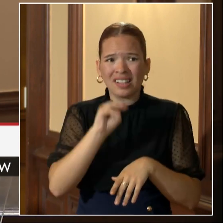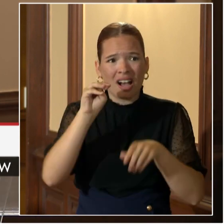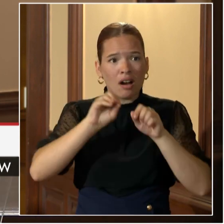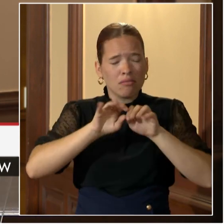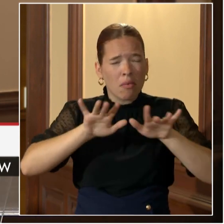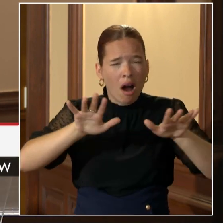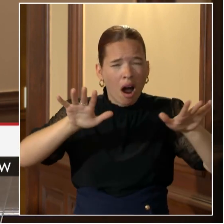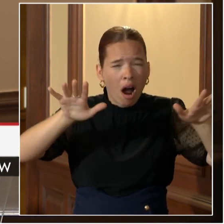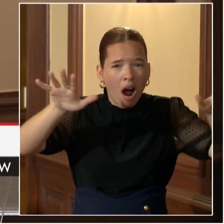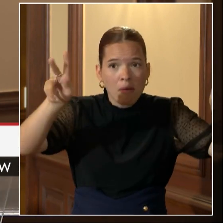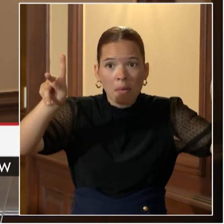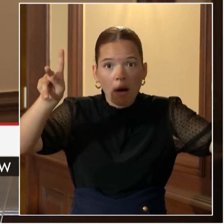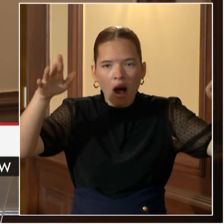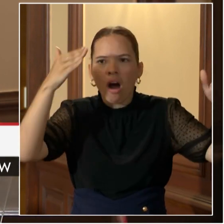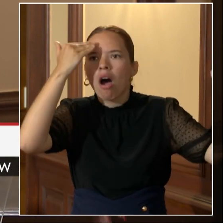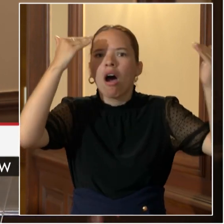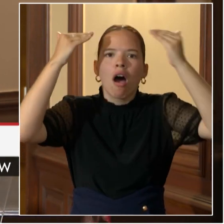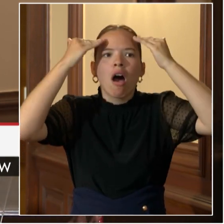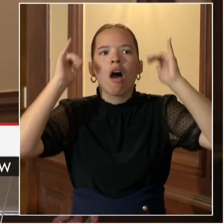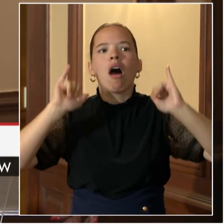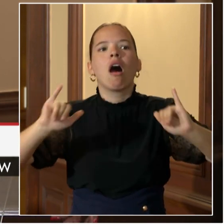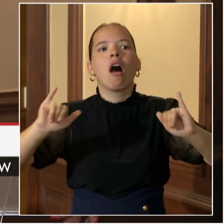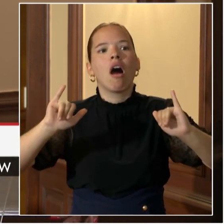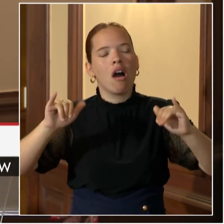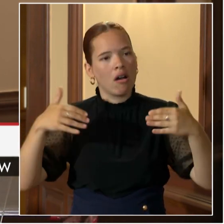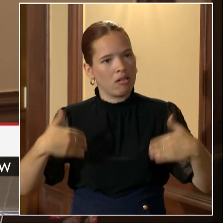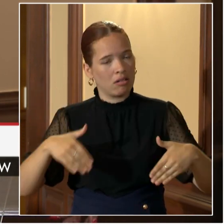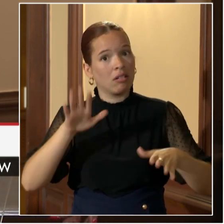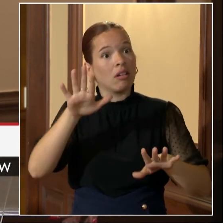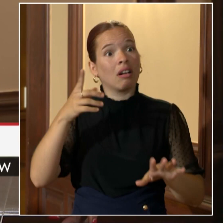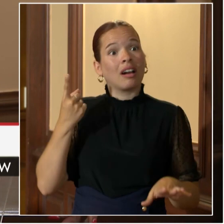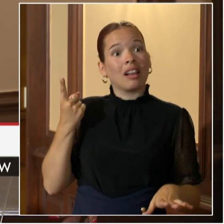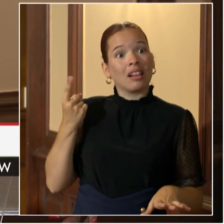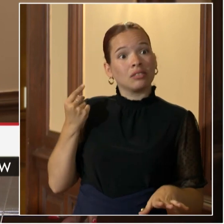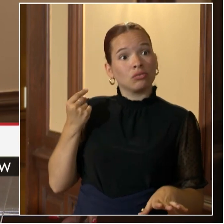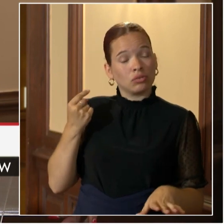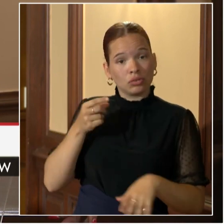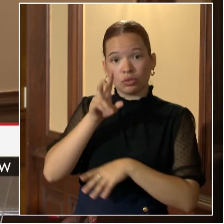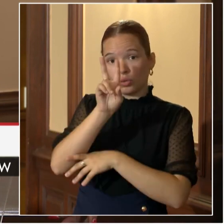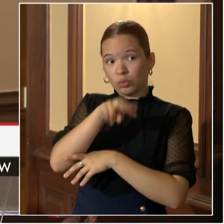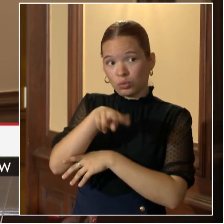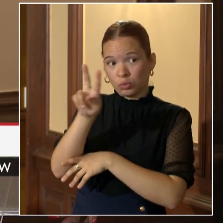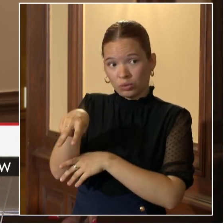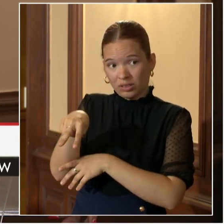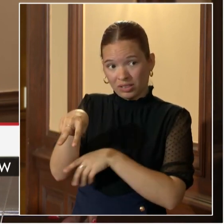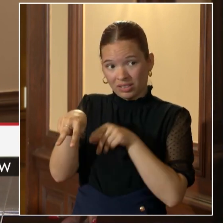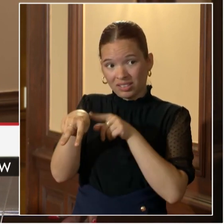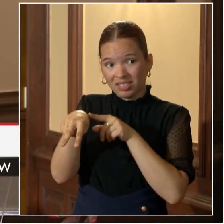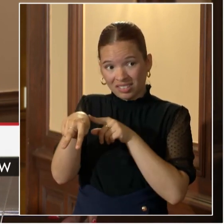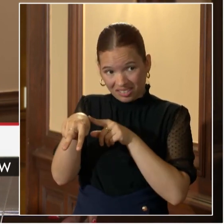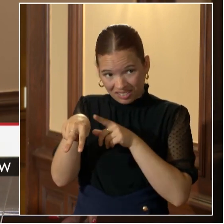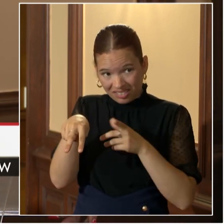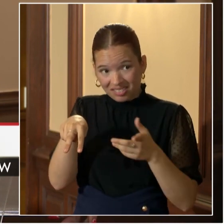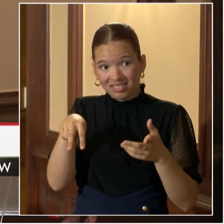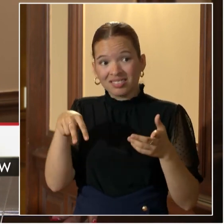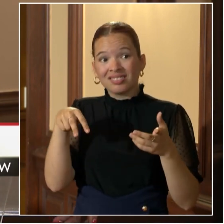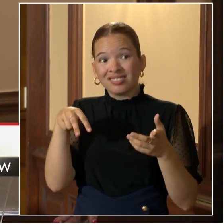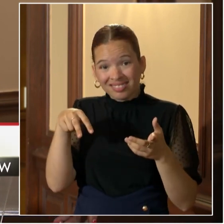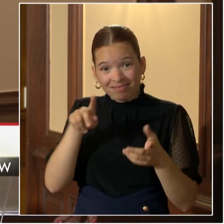2022, we generated 1.1 million Twitter